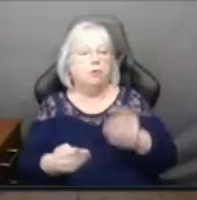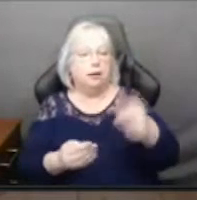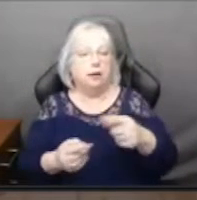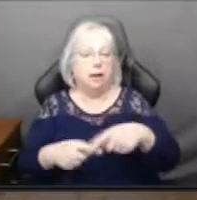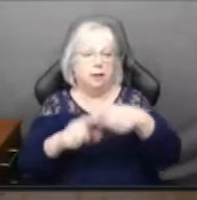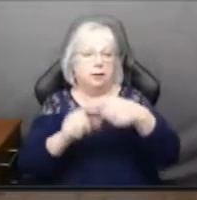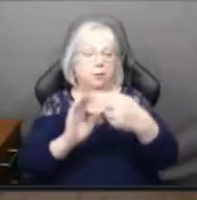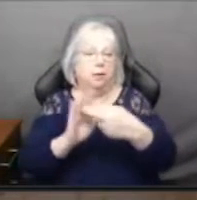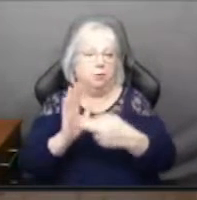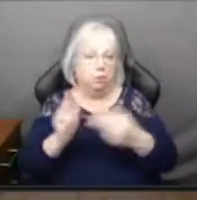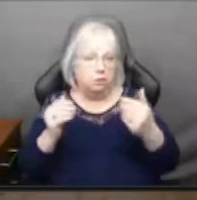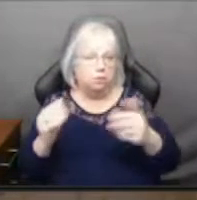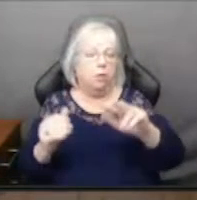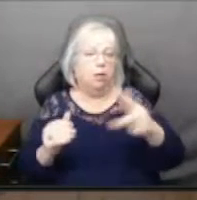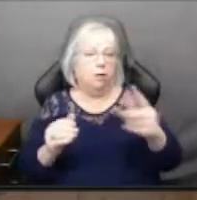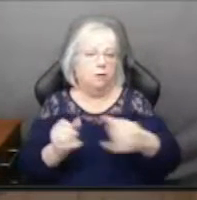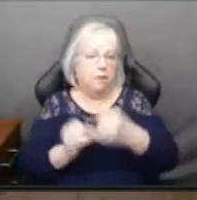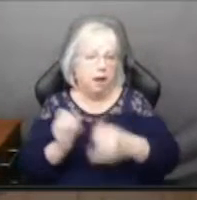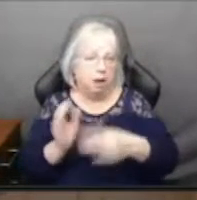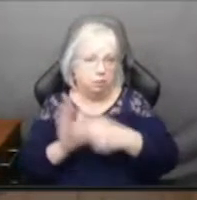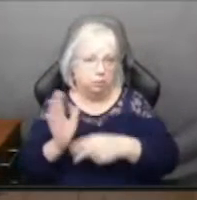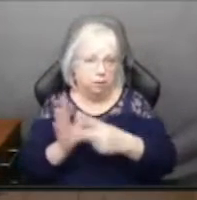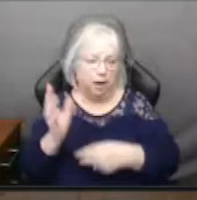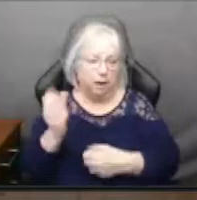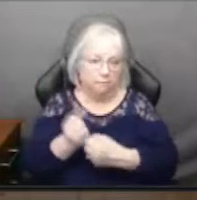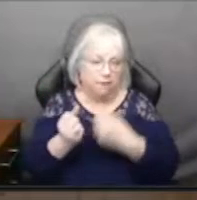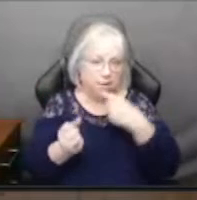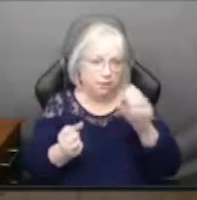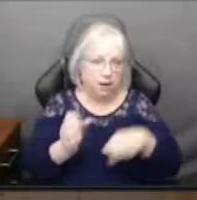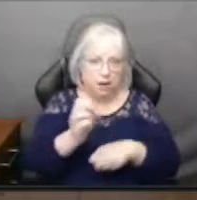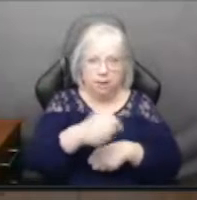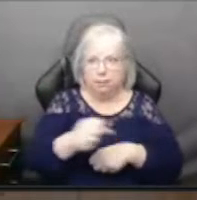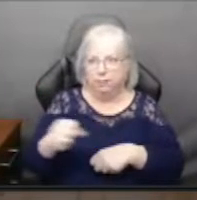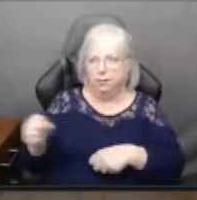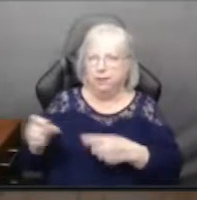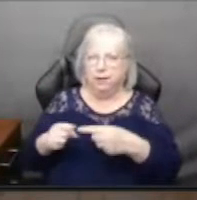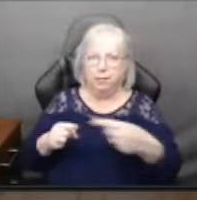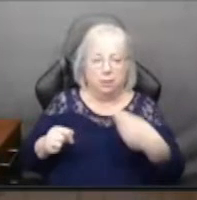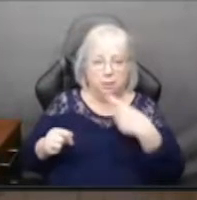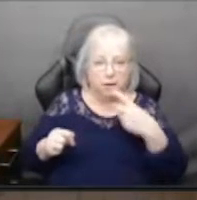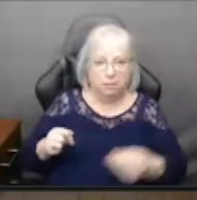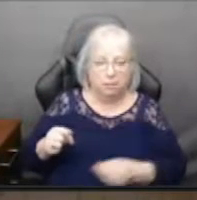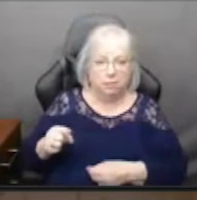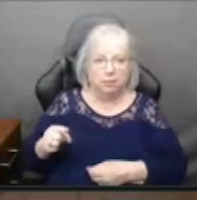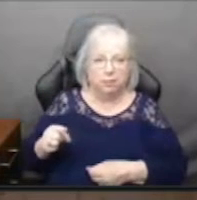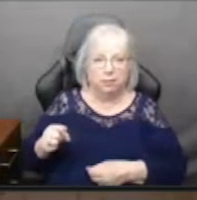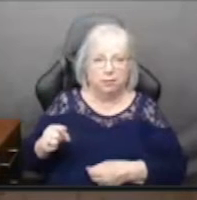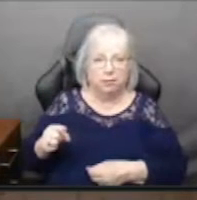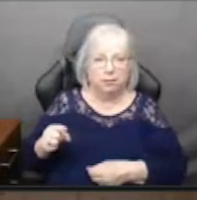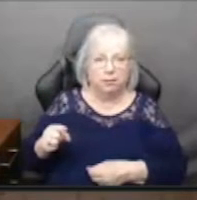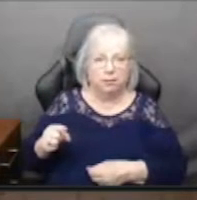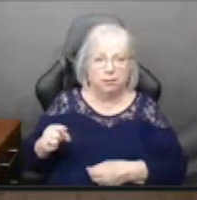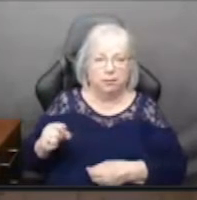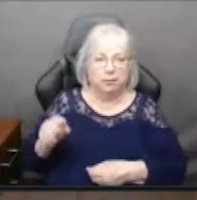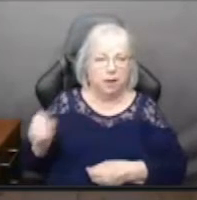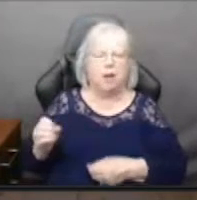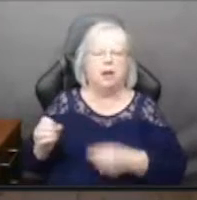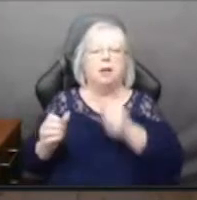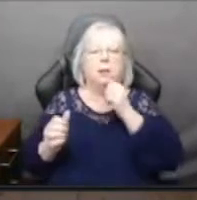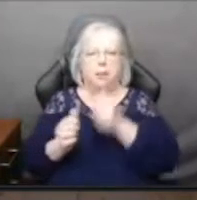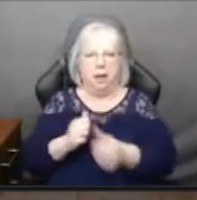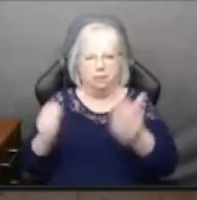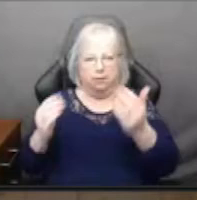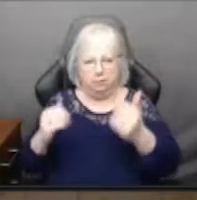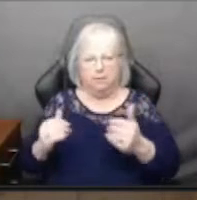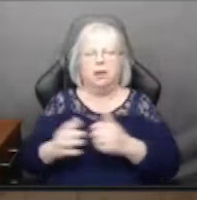reading. Second. There's a motion and second. All those in favor, please say aye. Aye. All those opposed, please say nay. Ayes have it. Third